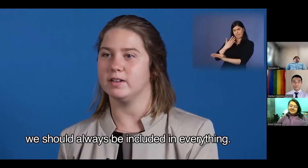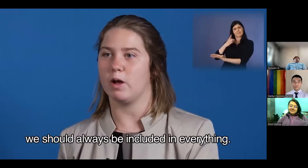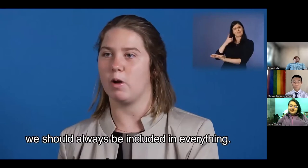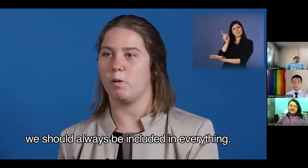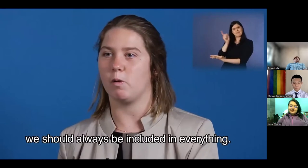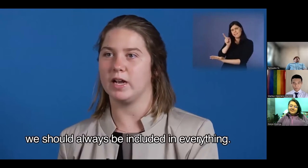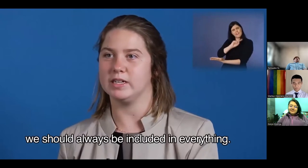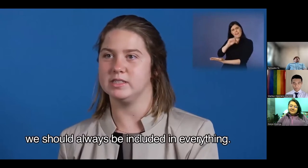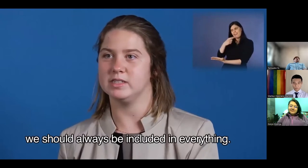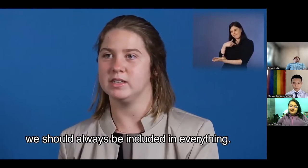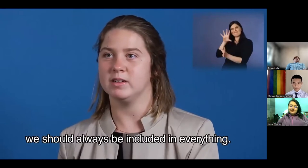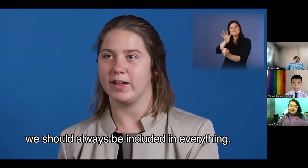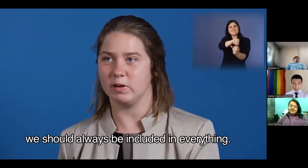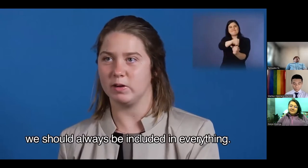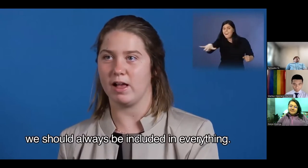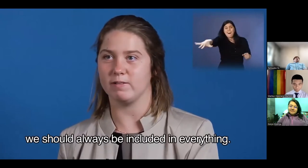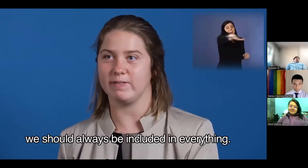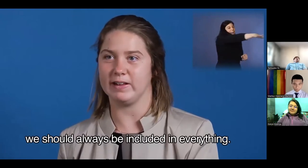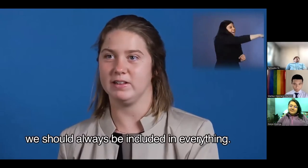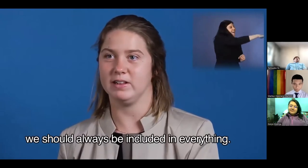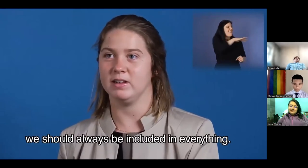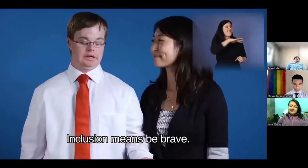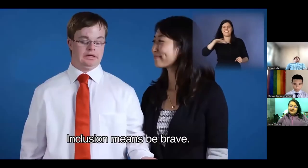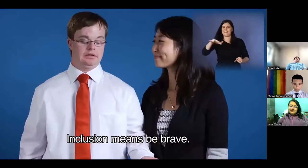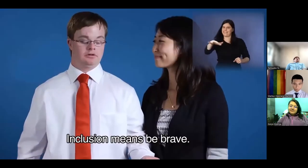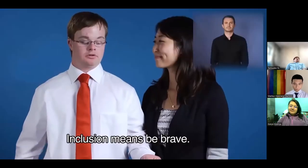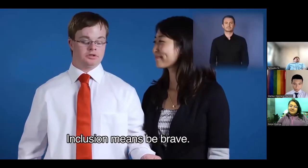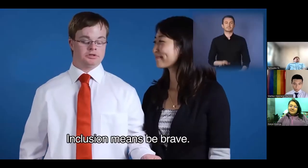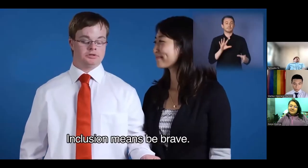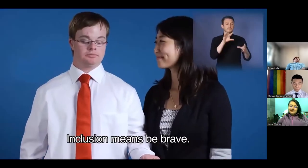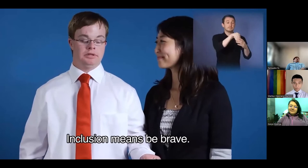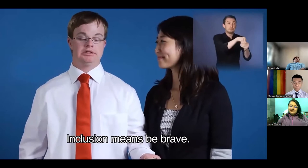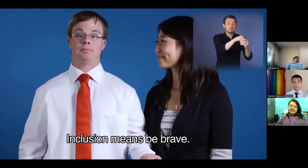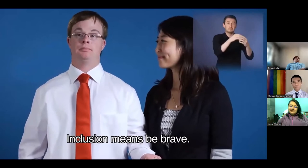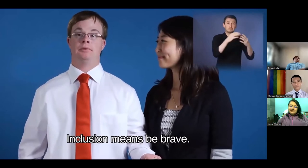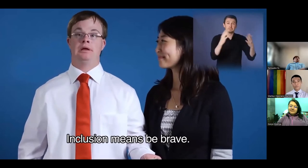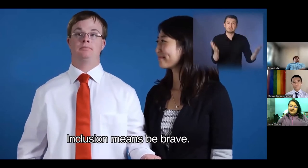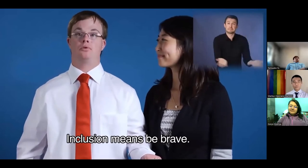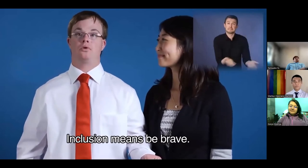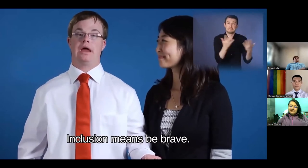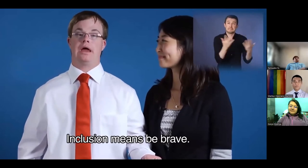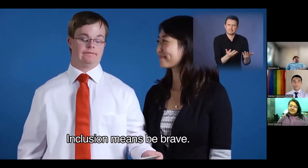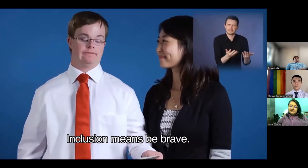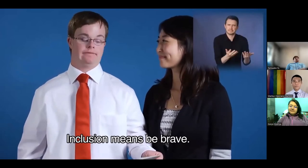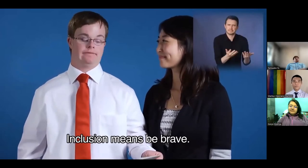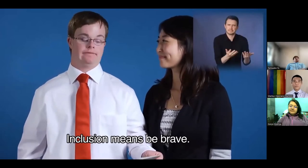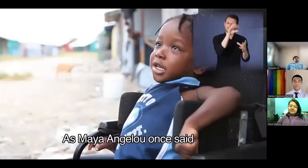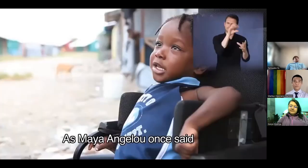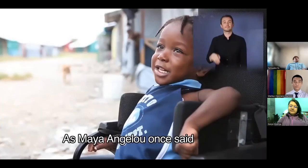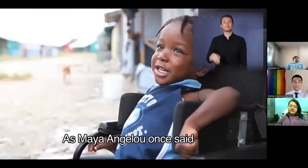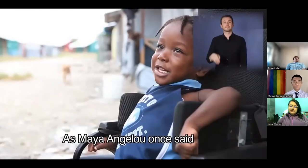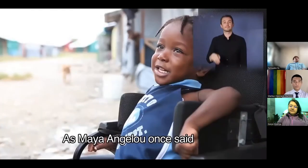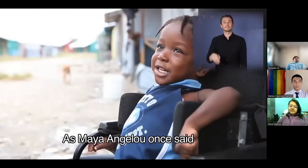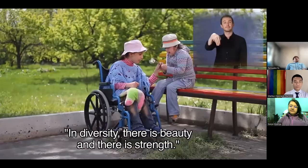always be included in everything. Inclusion means be brave. As Maya Angelou once said,